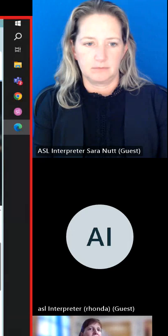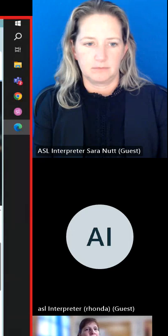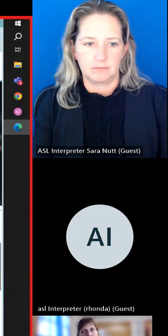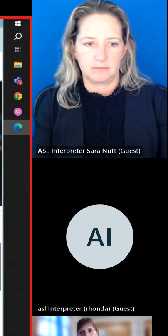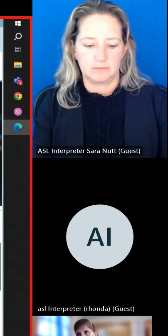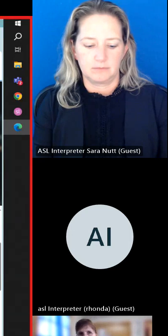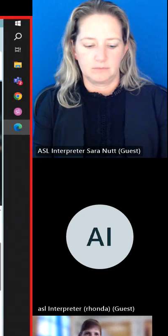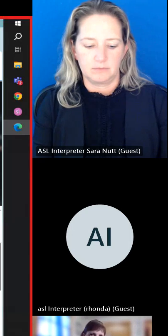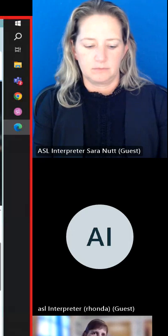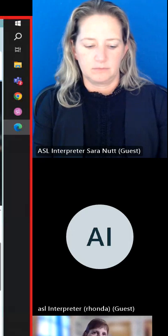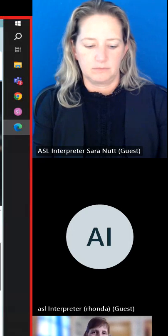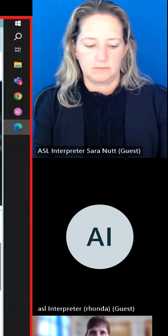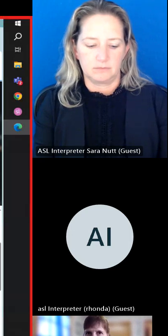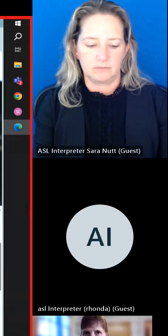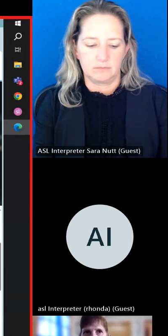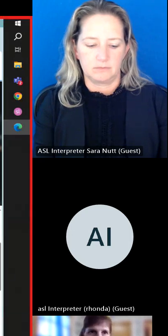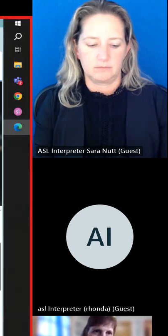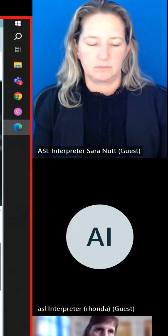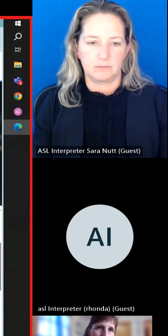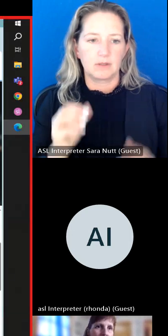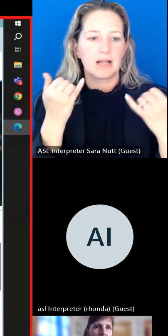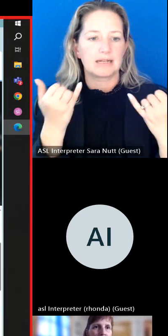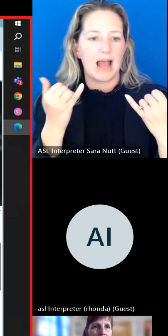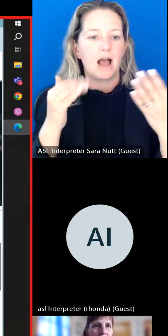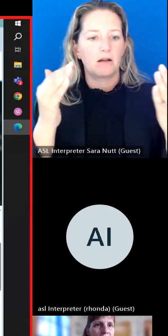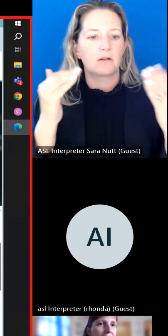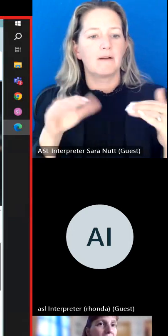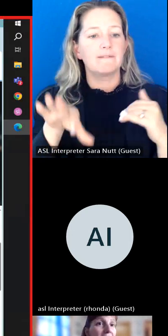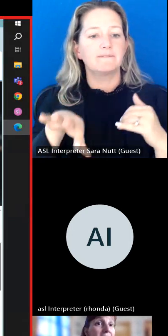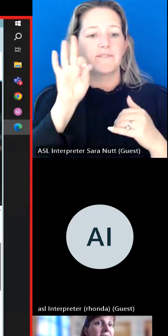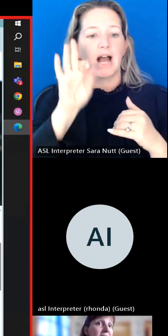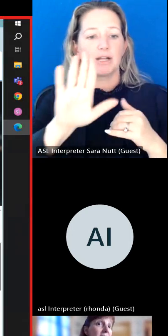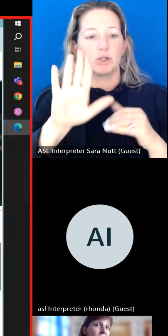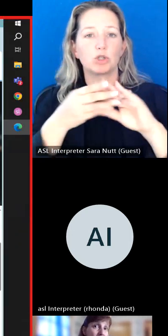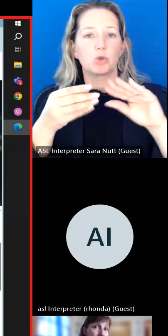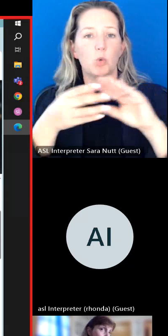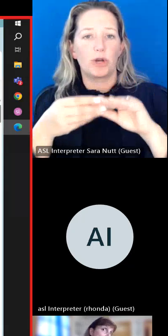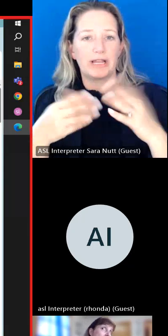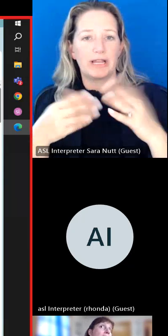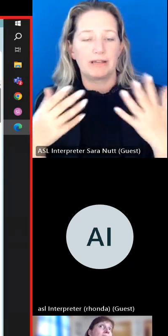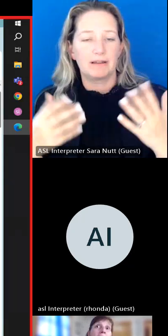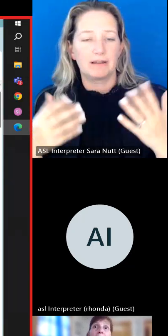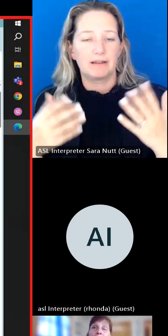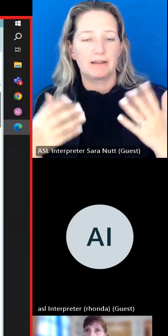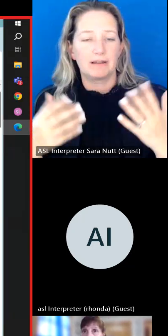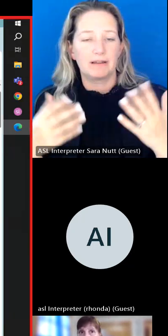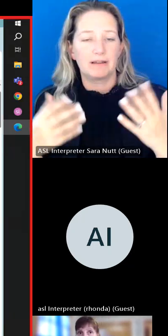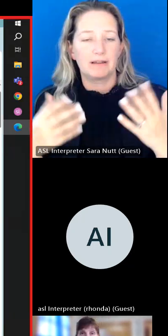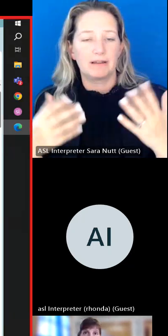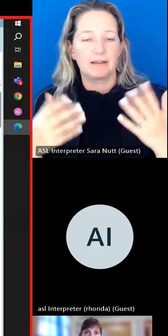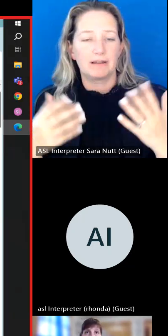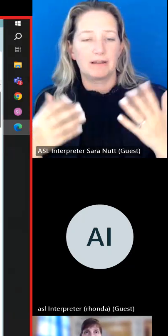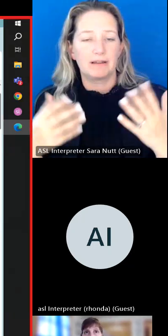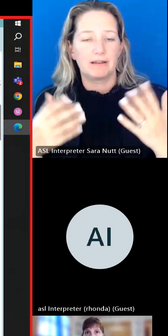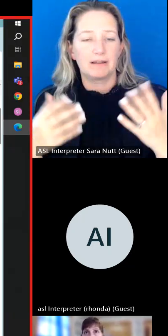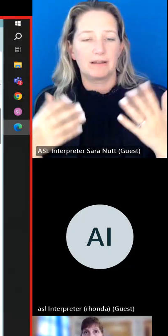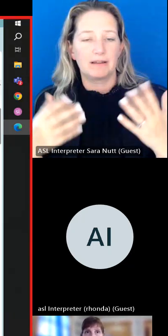we're finding our story. The next step is to actually see your story.